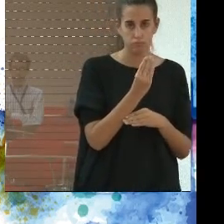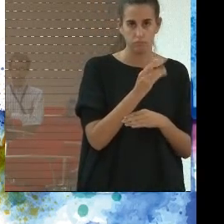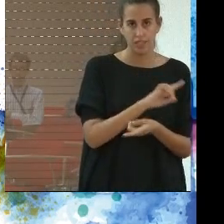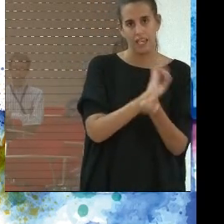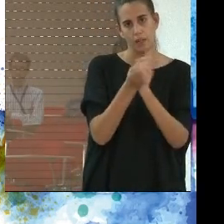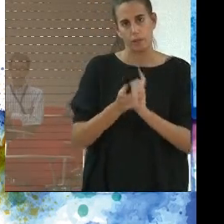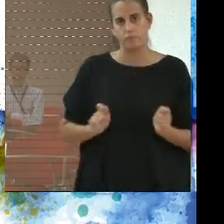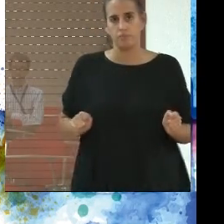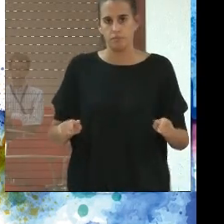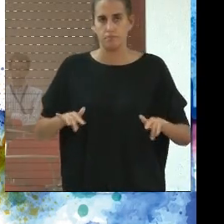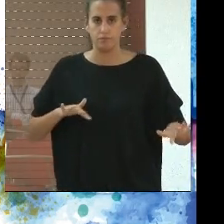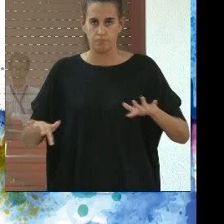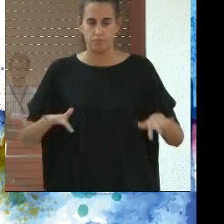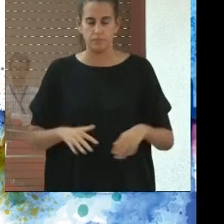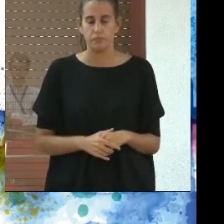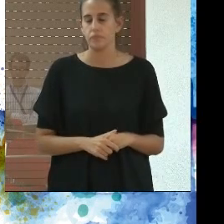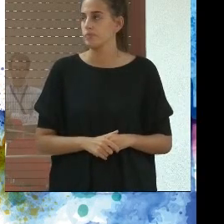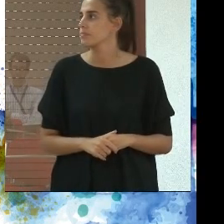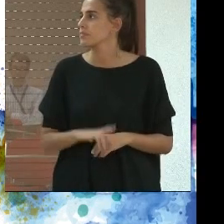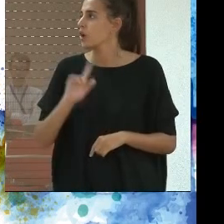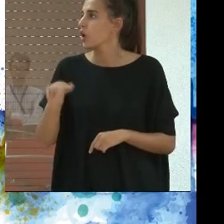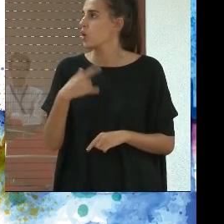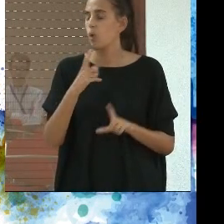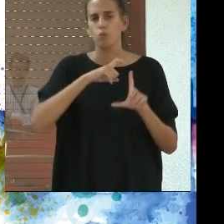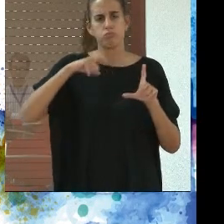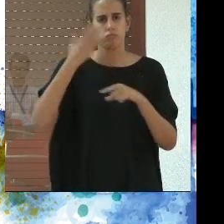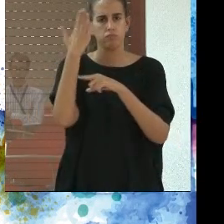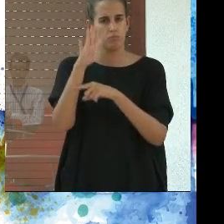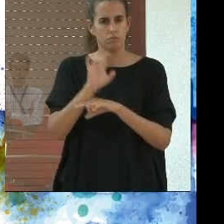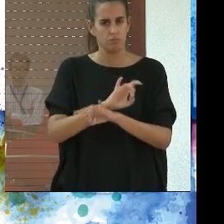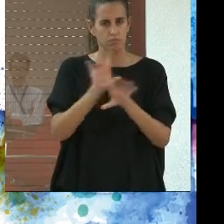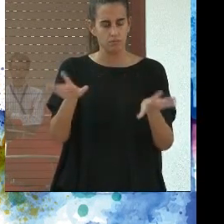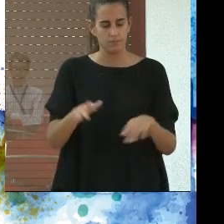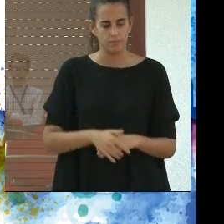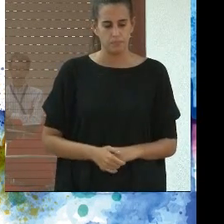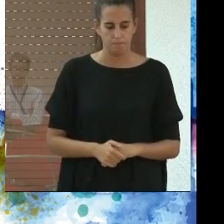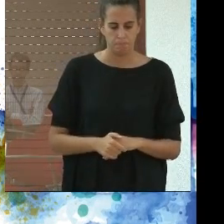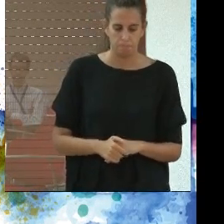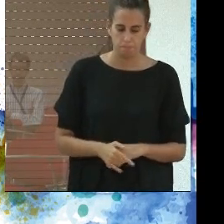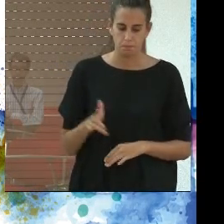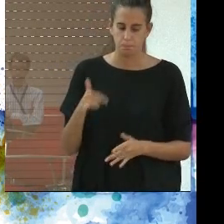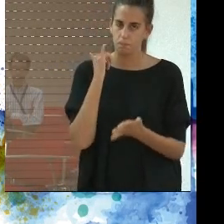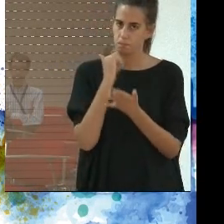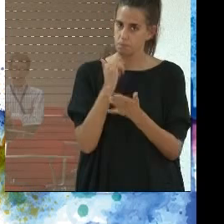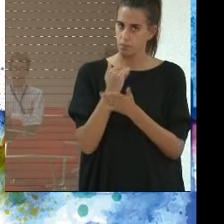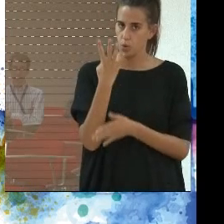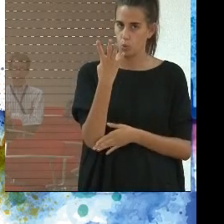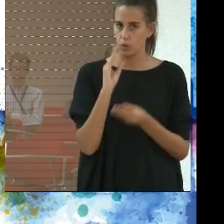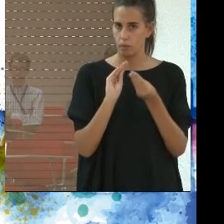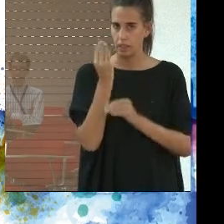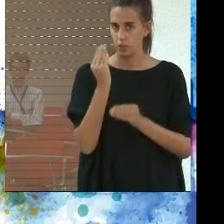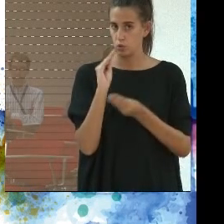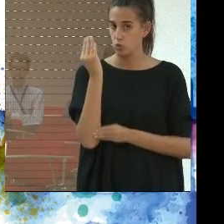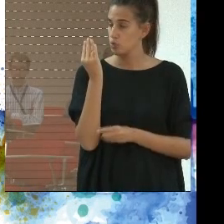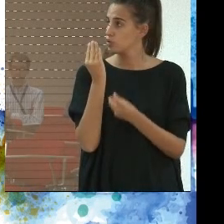Chair. Mastication changes the paradigm. Later on, we will see a diagram that shows this in a better